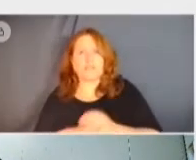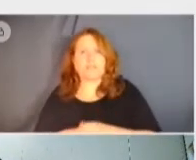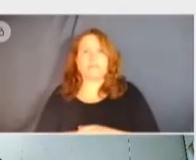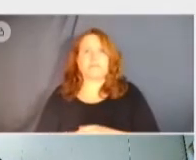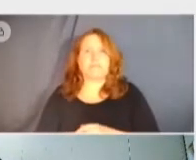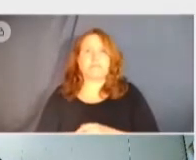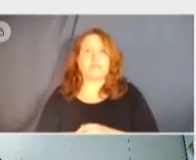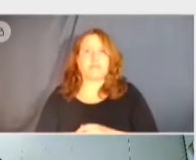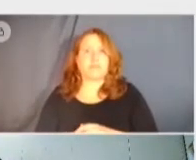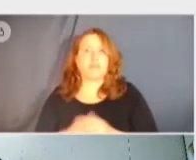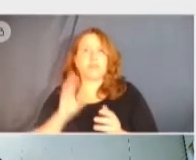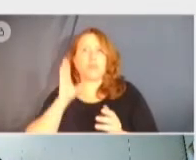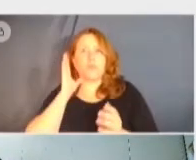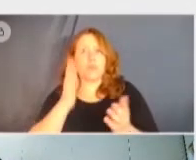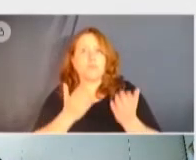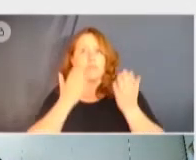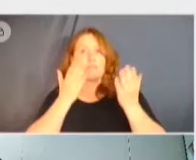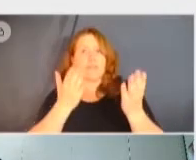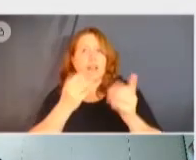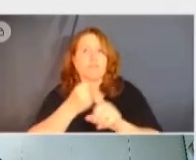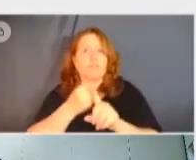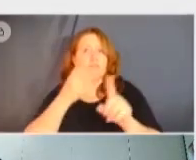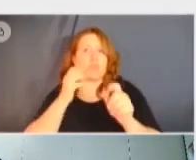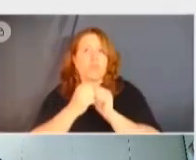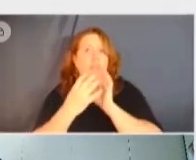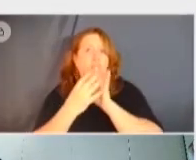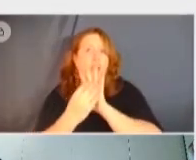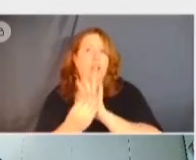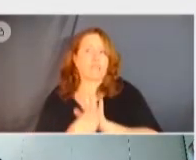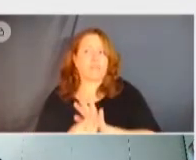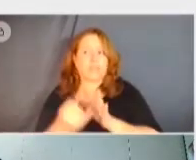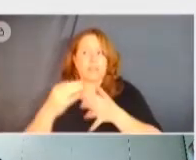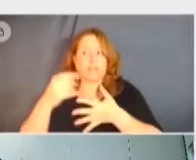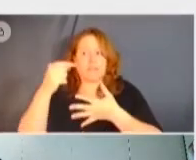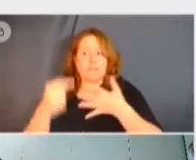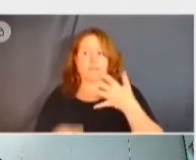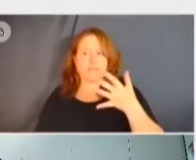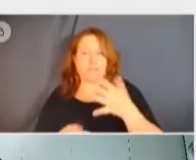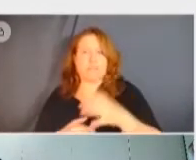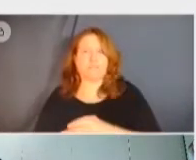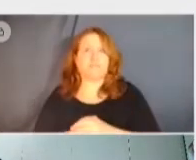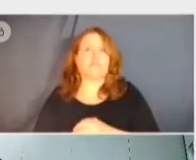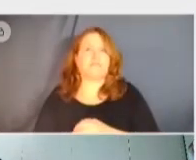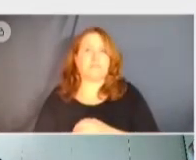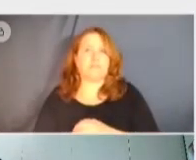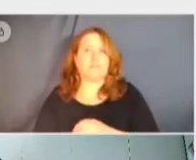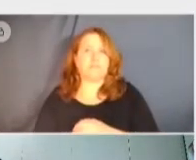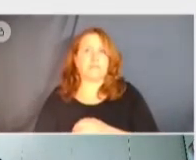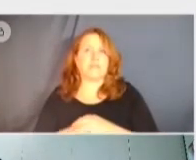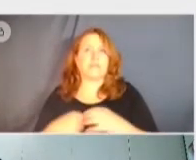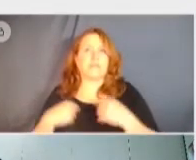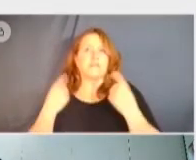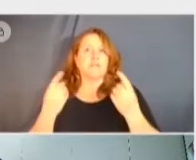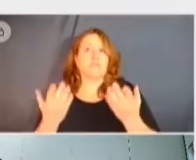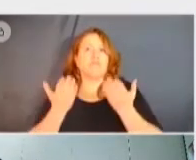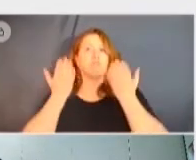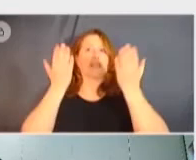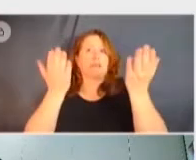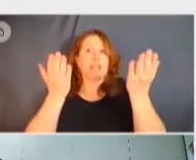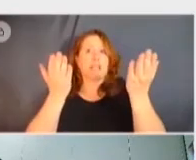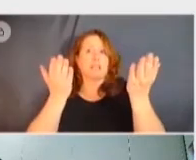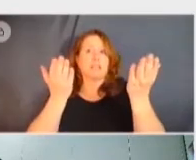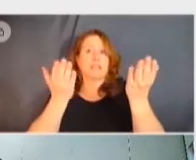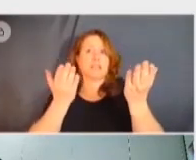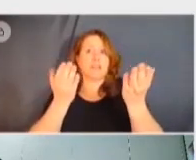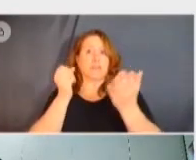all with copies of those reports. And it is the recommendation of the unit that these configurations be approved.